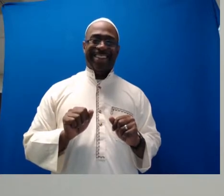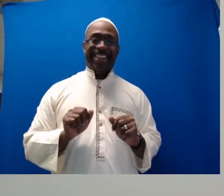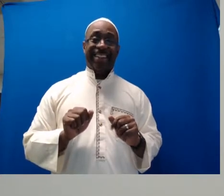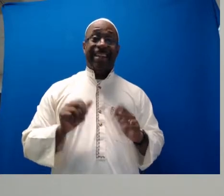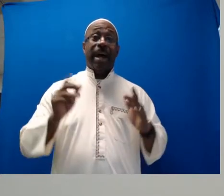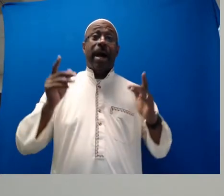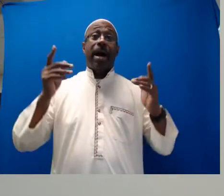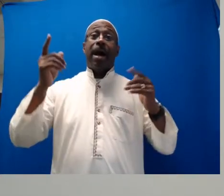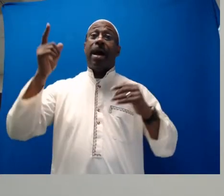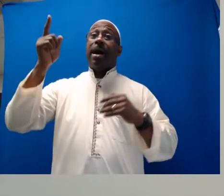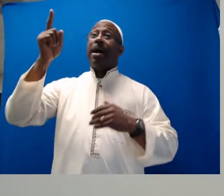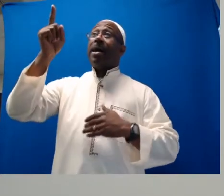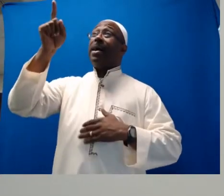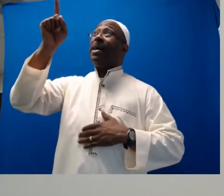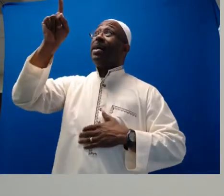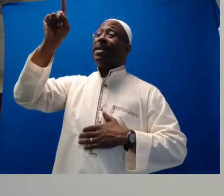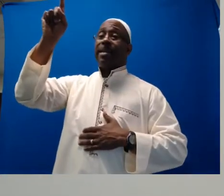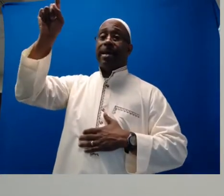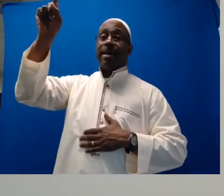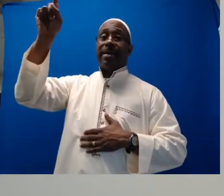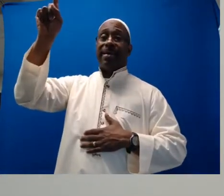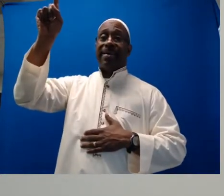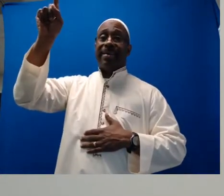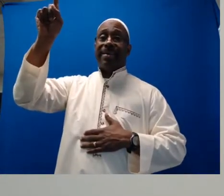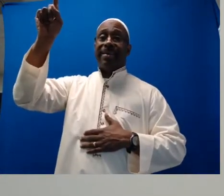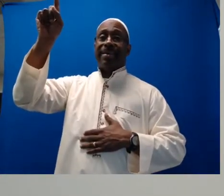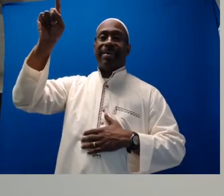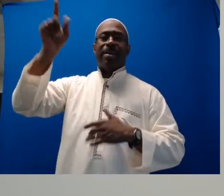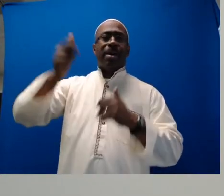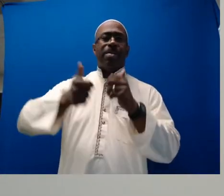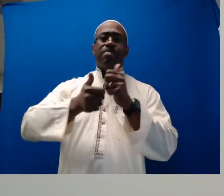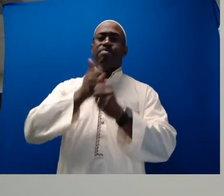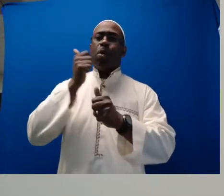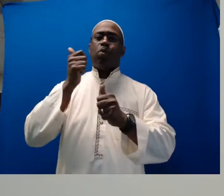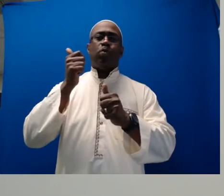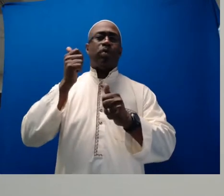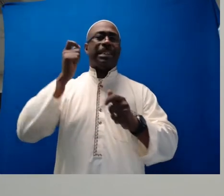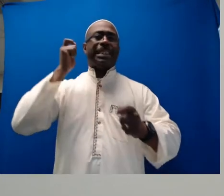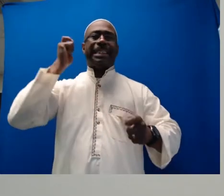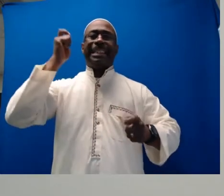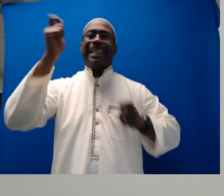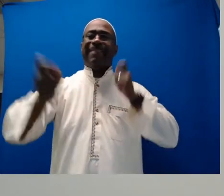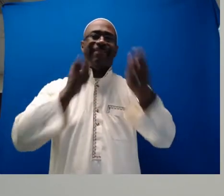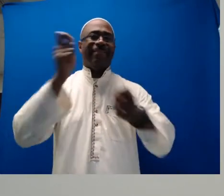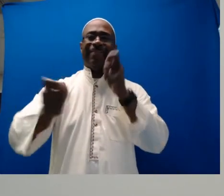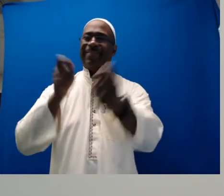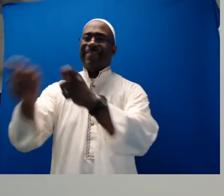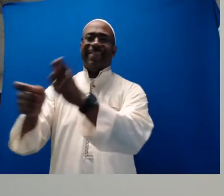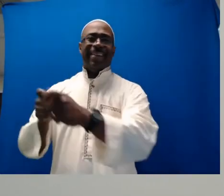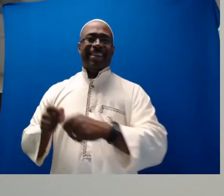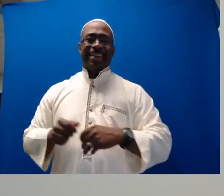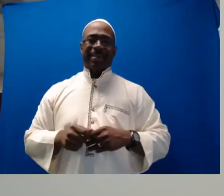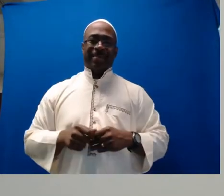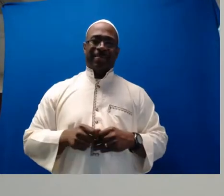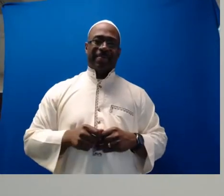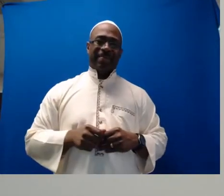Allah is Al-Kareem, the most generous. He is